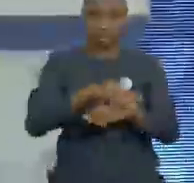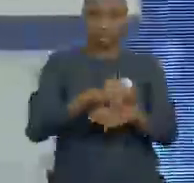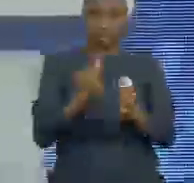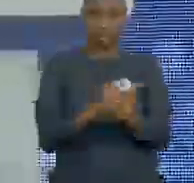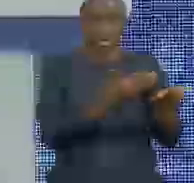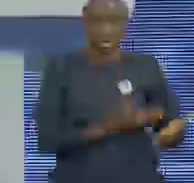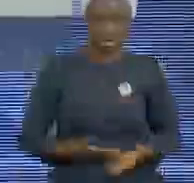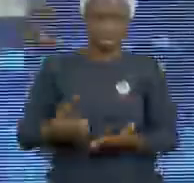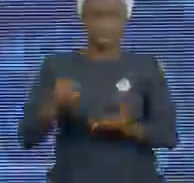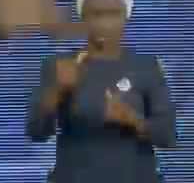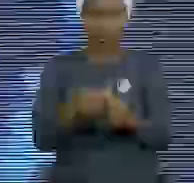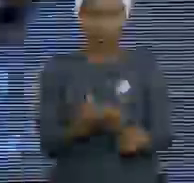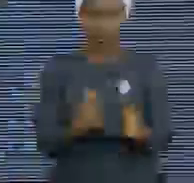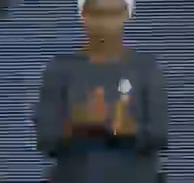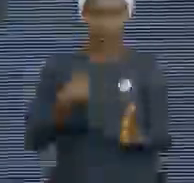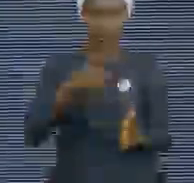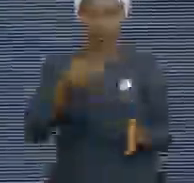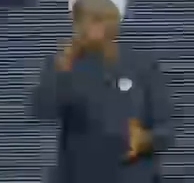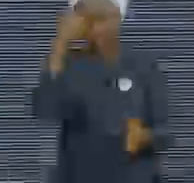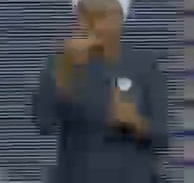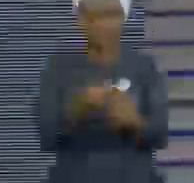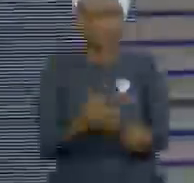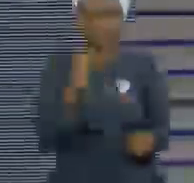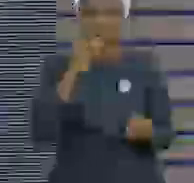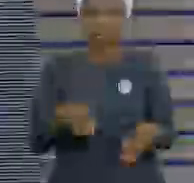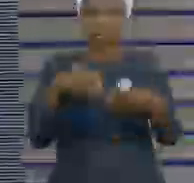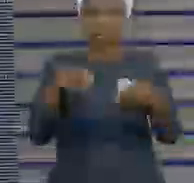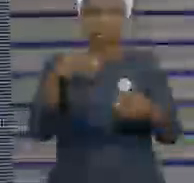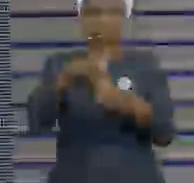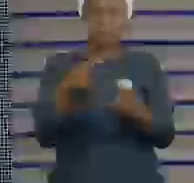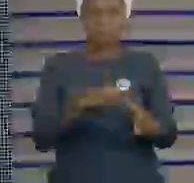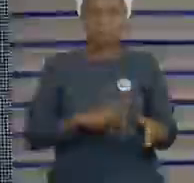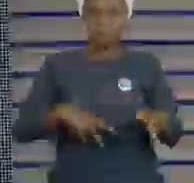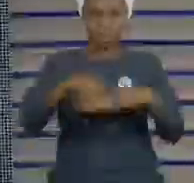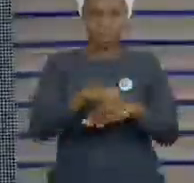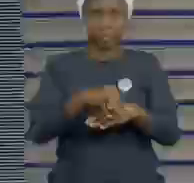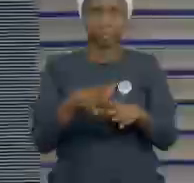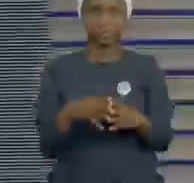that we need, because everything is provided in the kingdom.